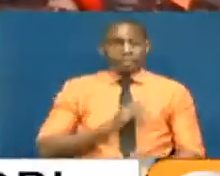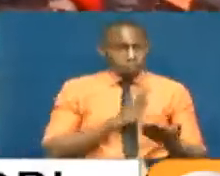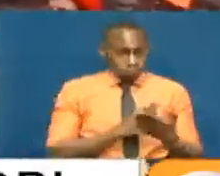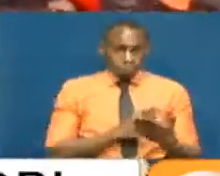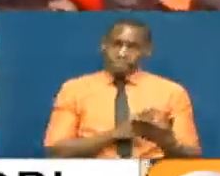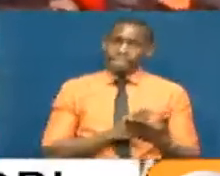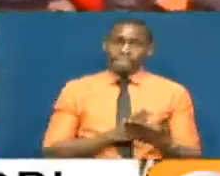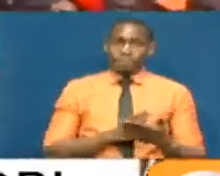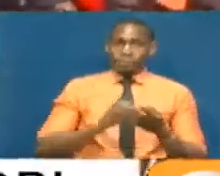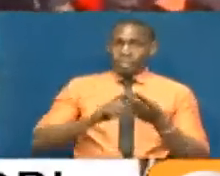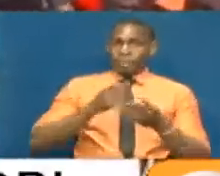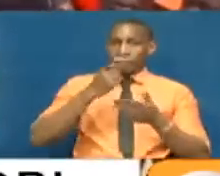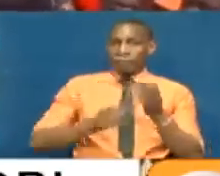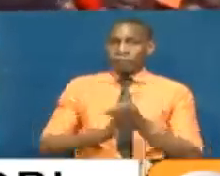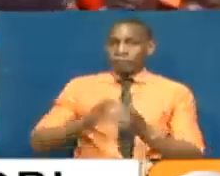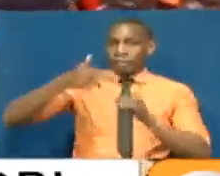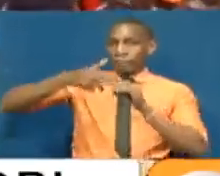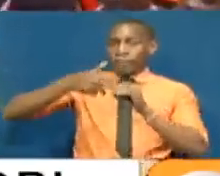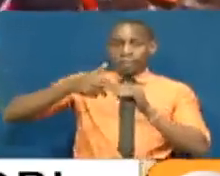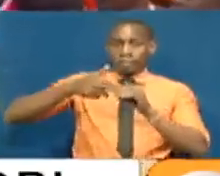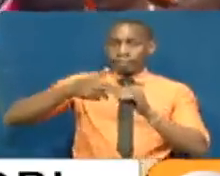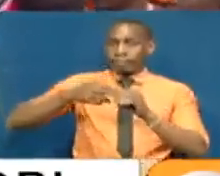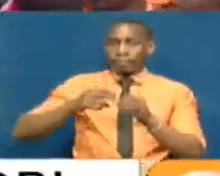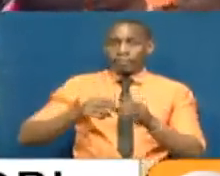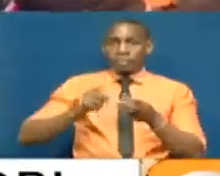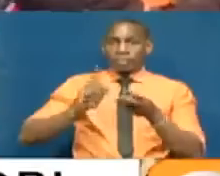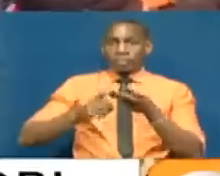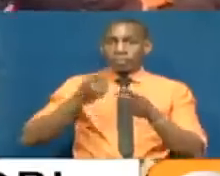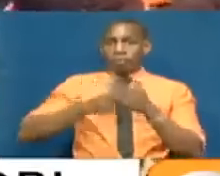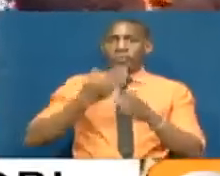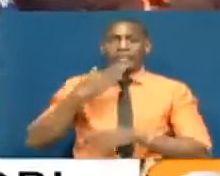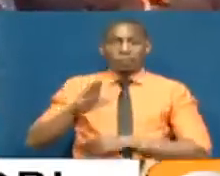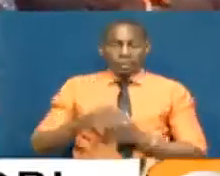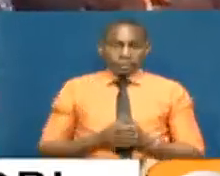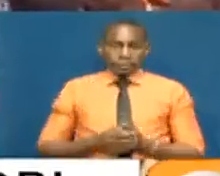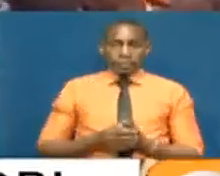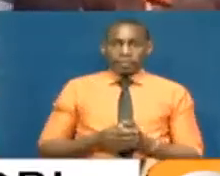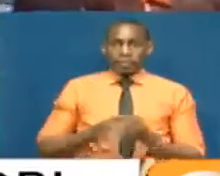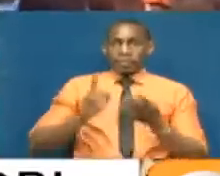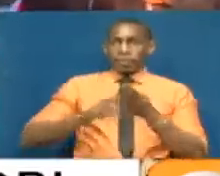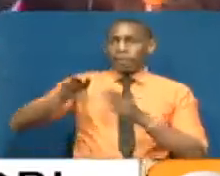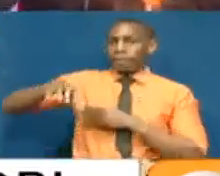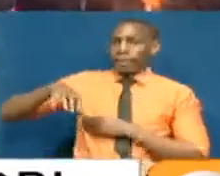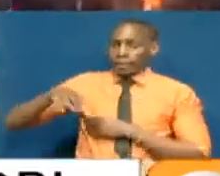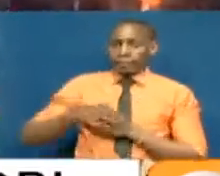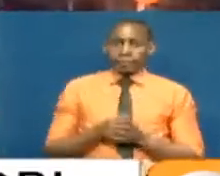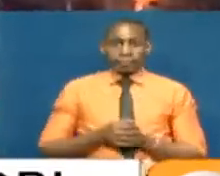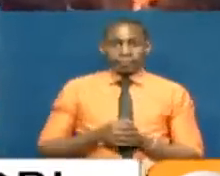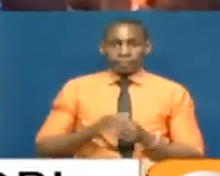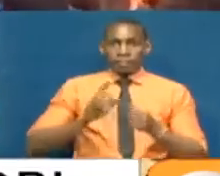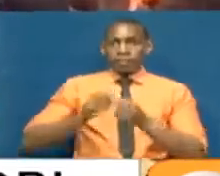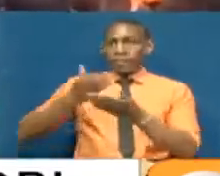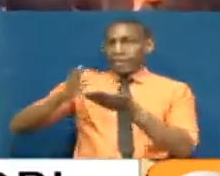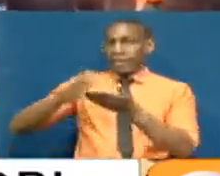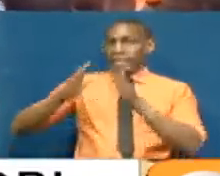Sio, bei ya mafuta, bei ya sukari, nauli, kodi